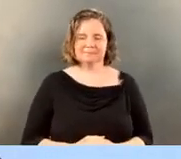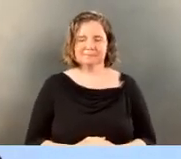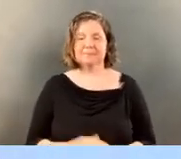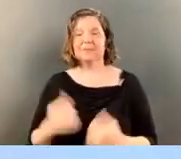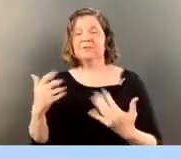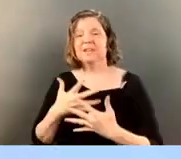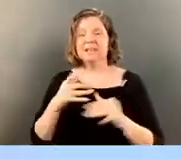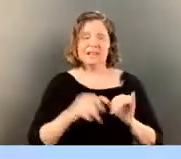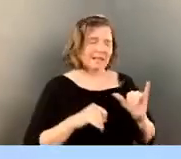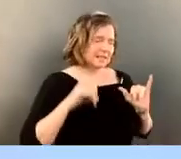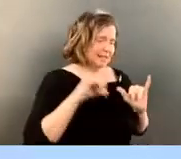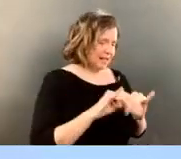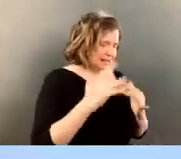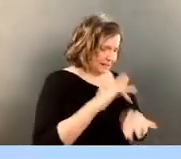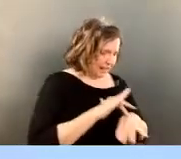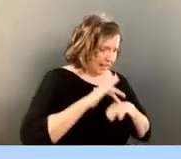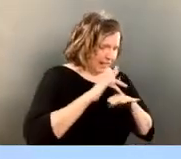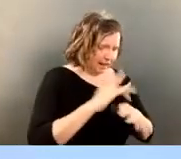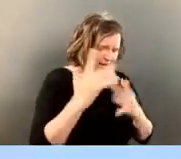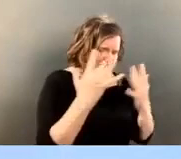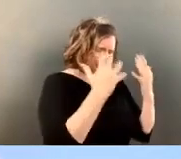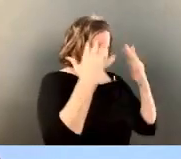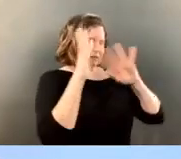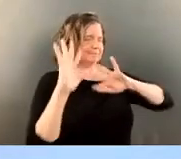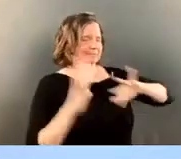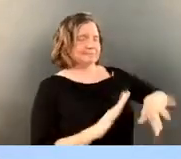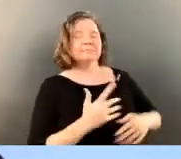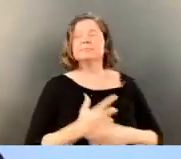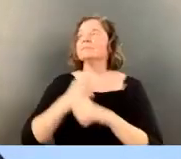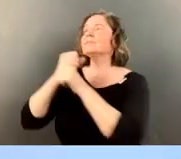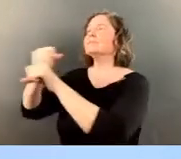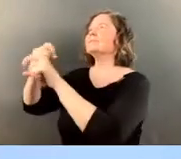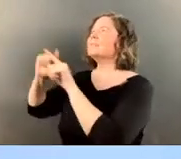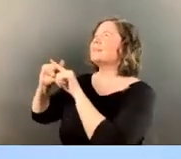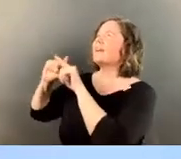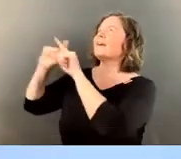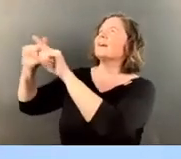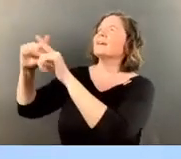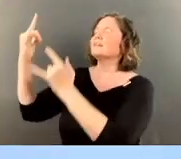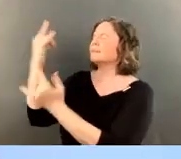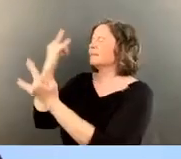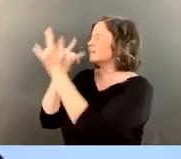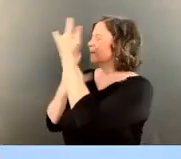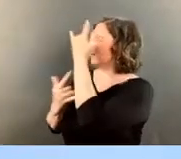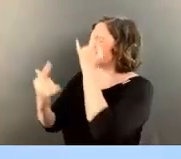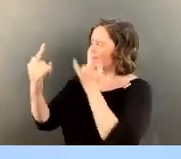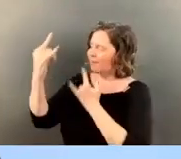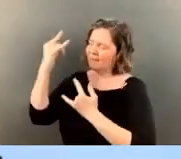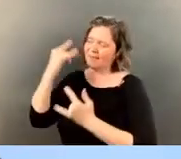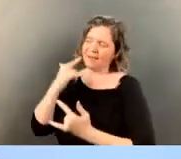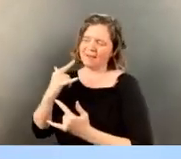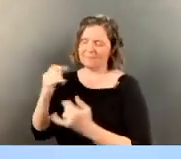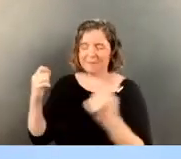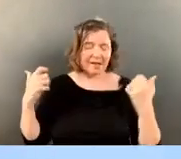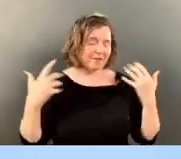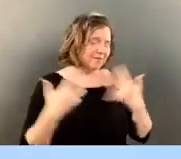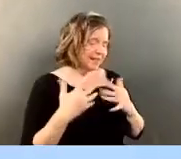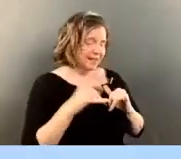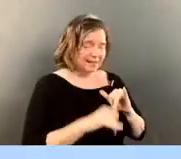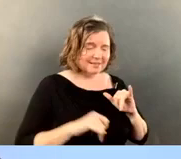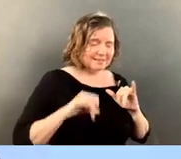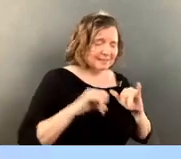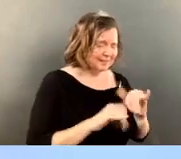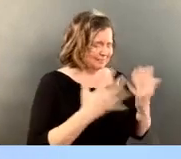love. My fear doesn't stand a chance when I stand in your love. My